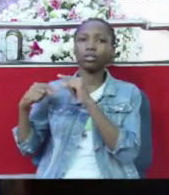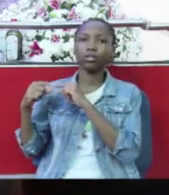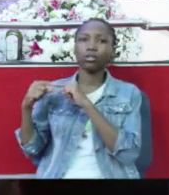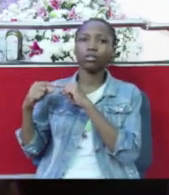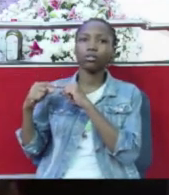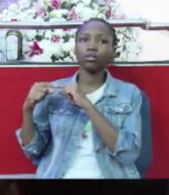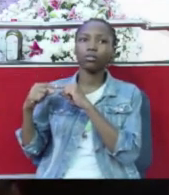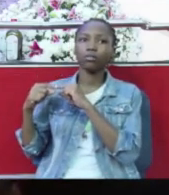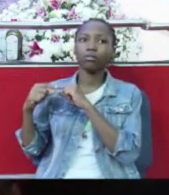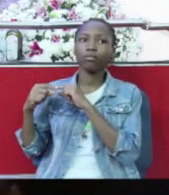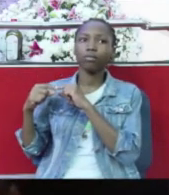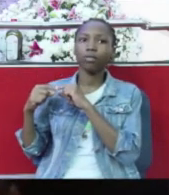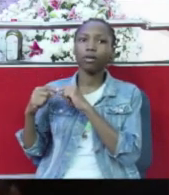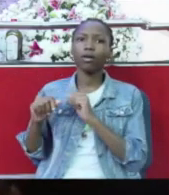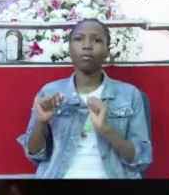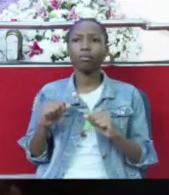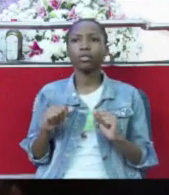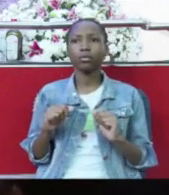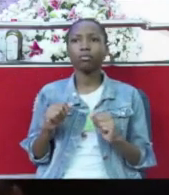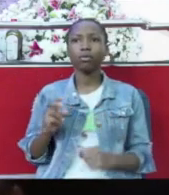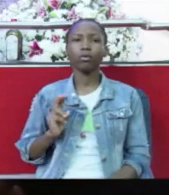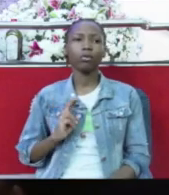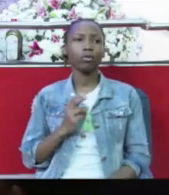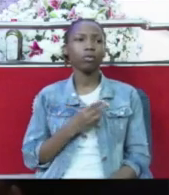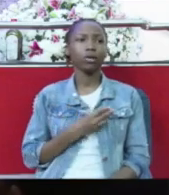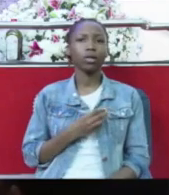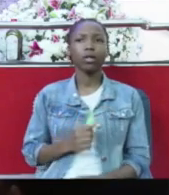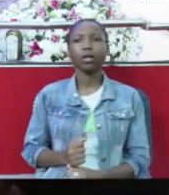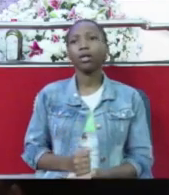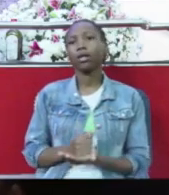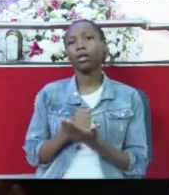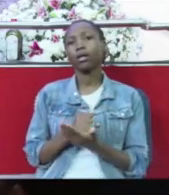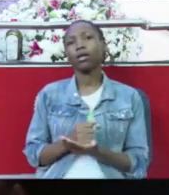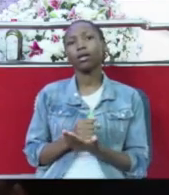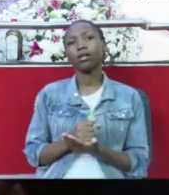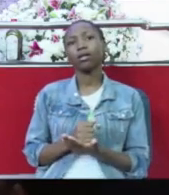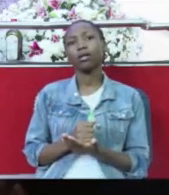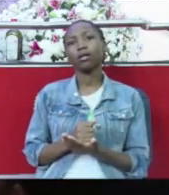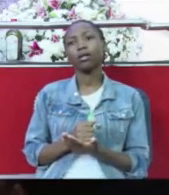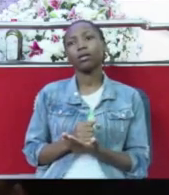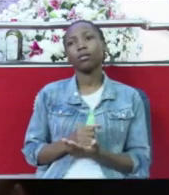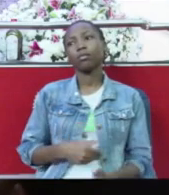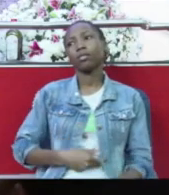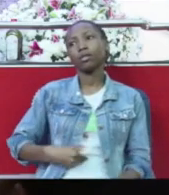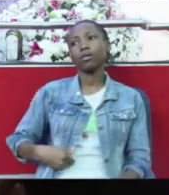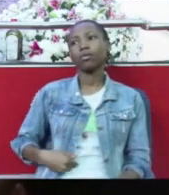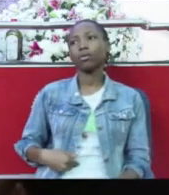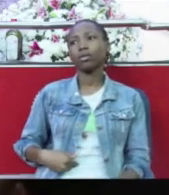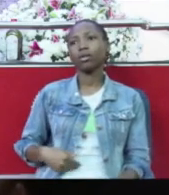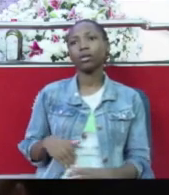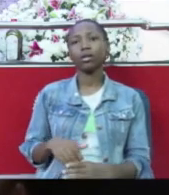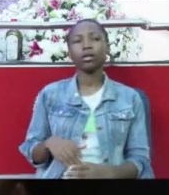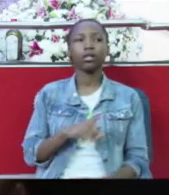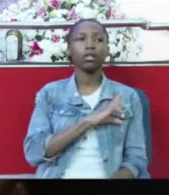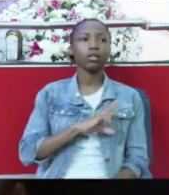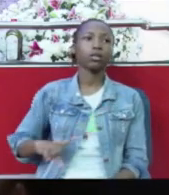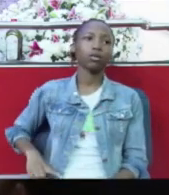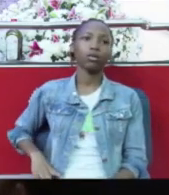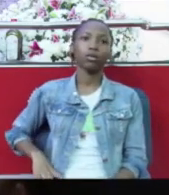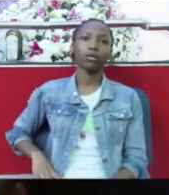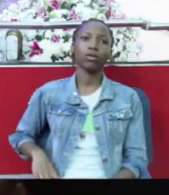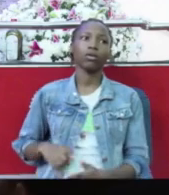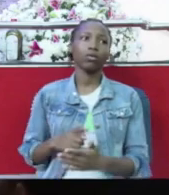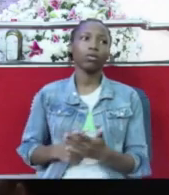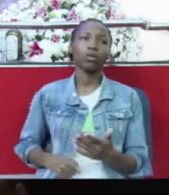kwetu. Can we be more discerning, and myself included, tukue watu wa kufanya utafiti of what the Lord is doing and how we can